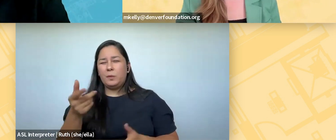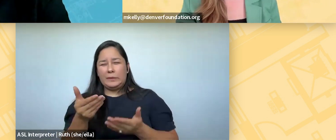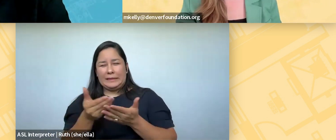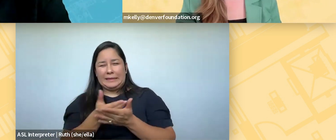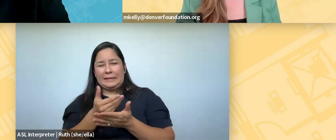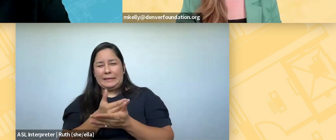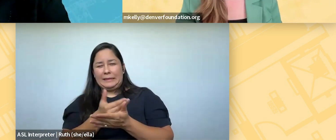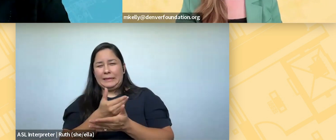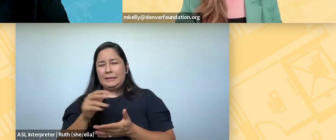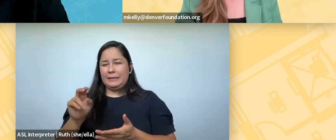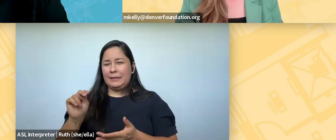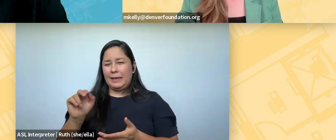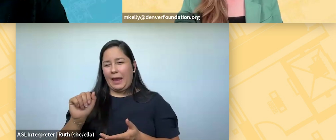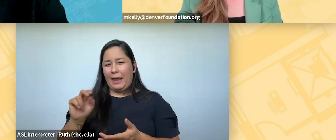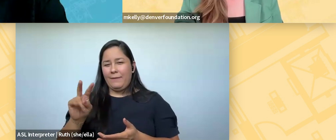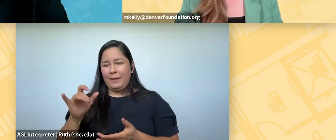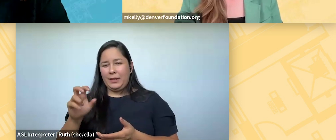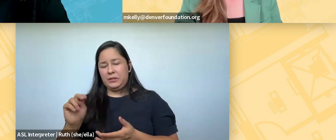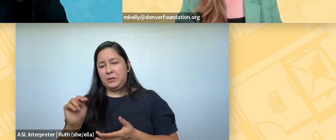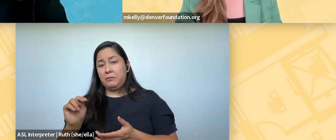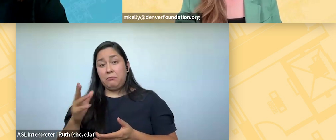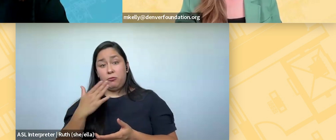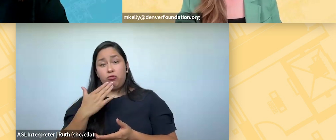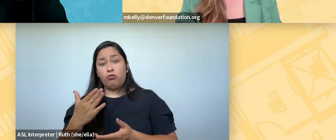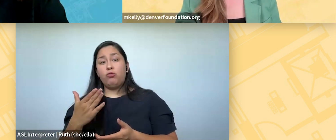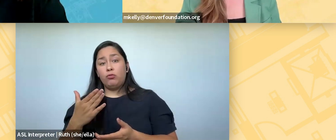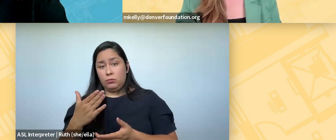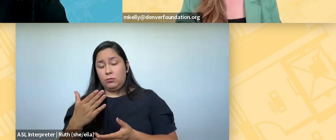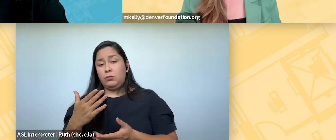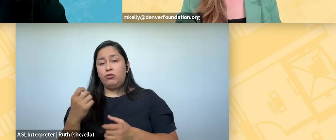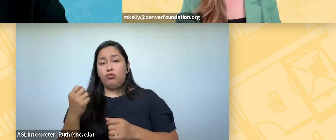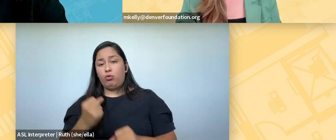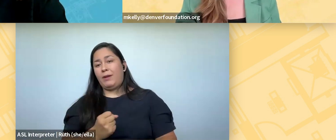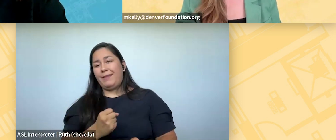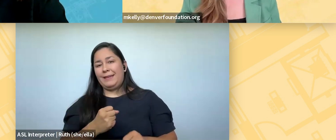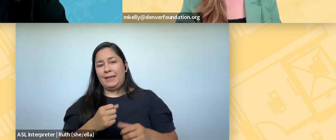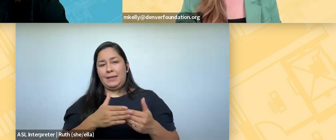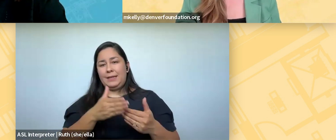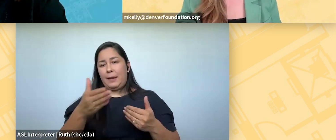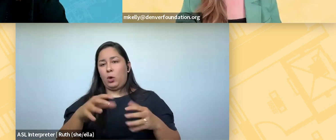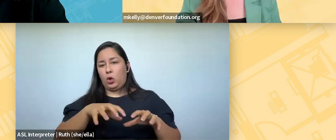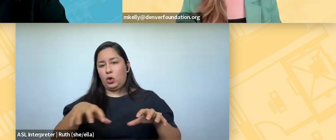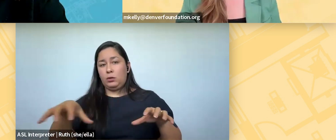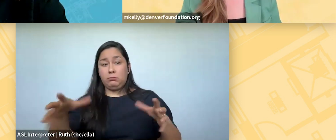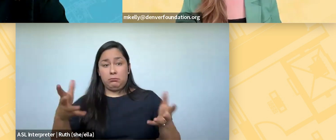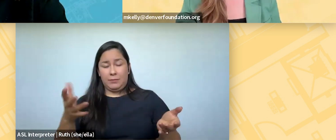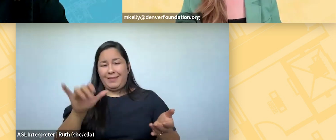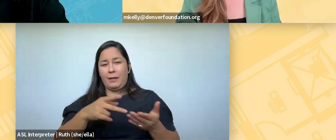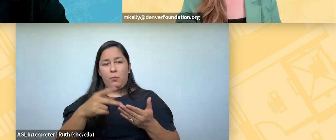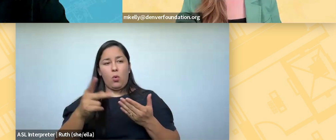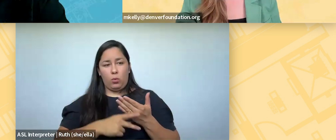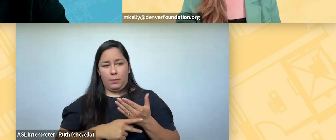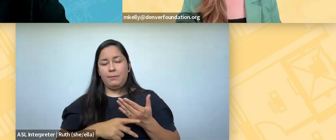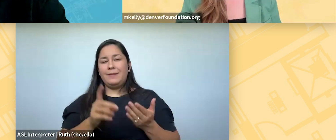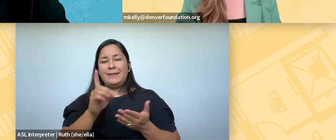into navigation, that might be a good strengthening neighborhoods fit. We talked about that program earlier. That program is really